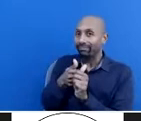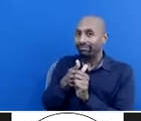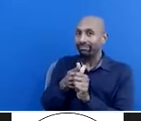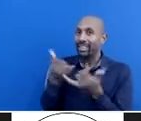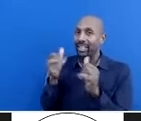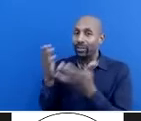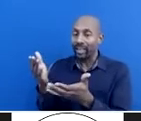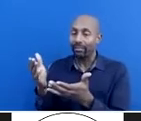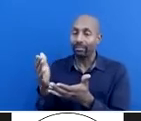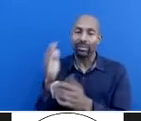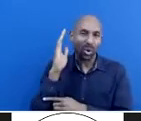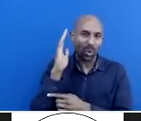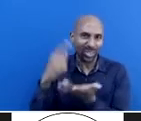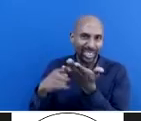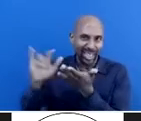the biggest